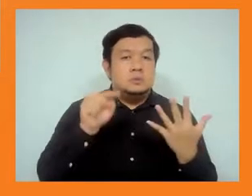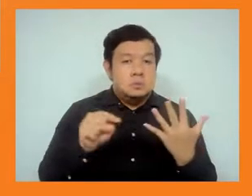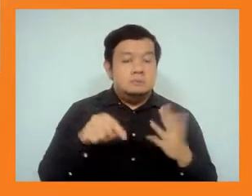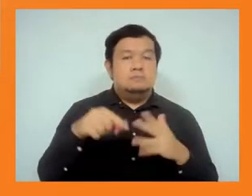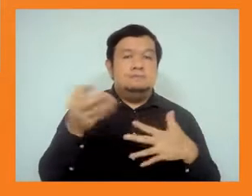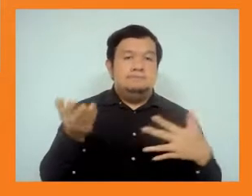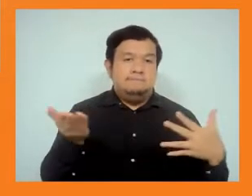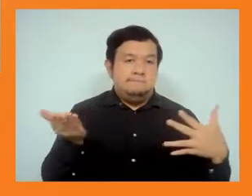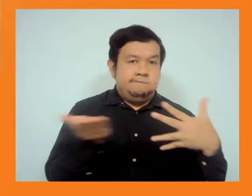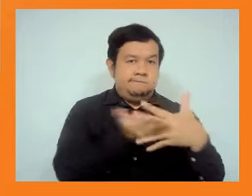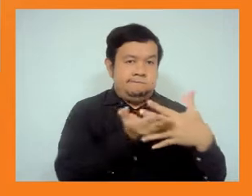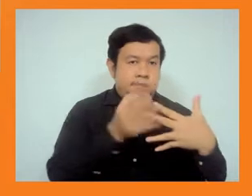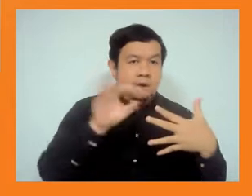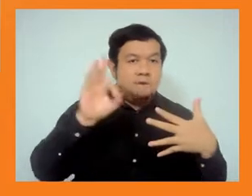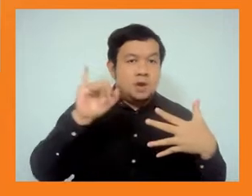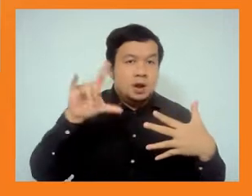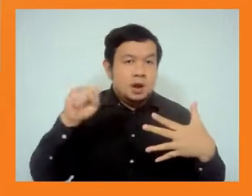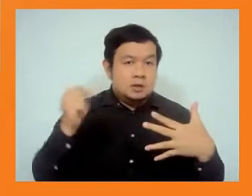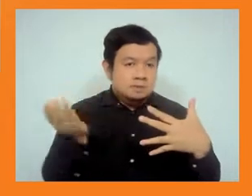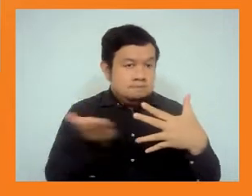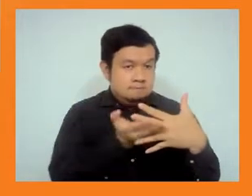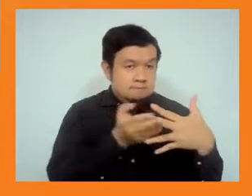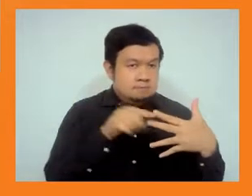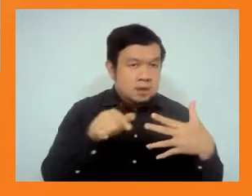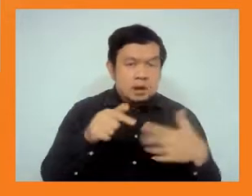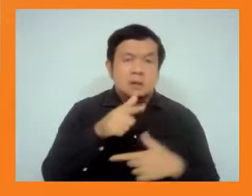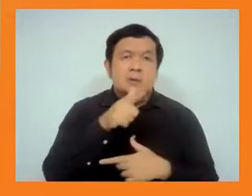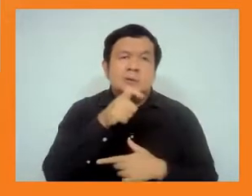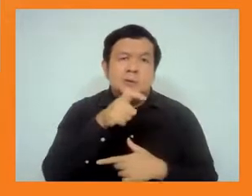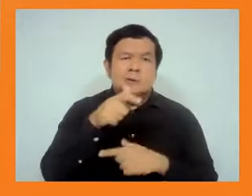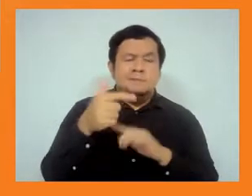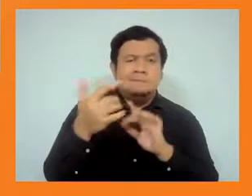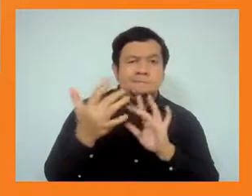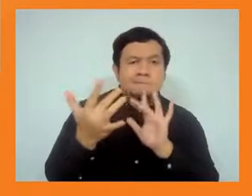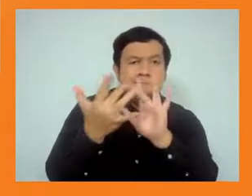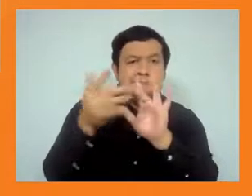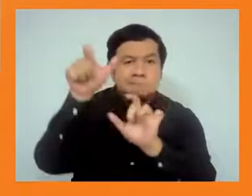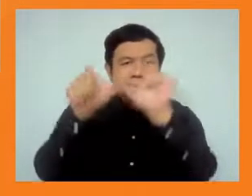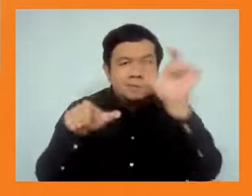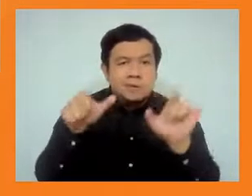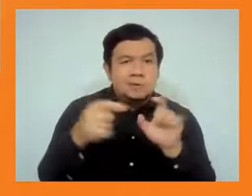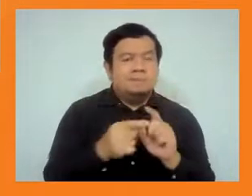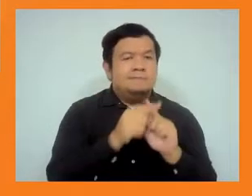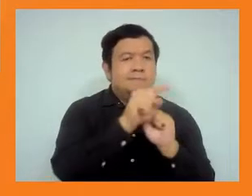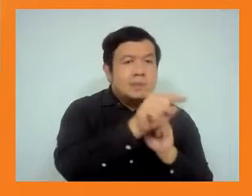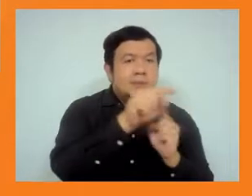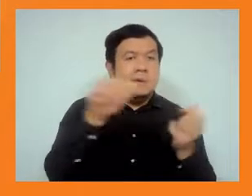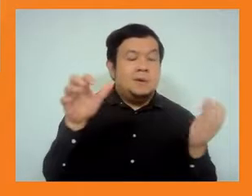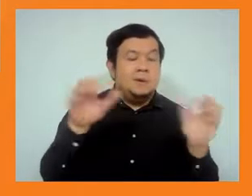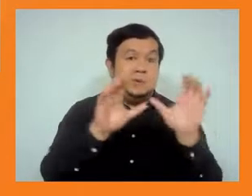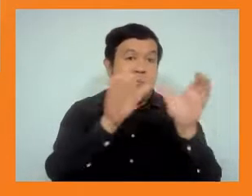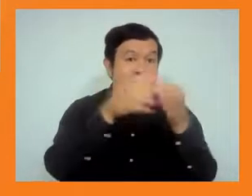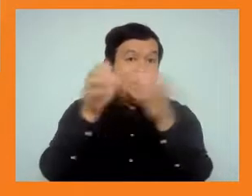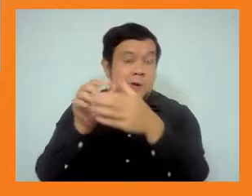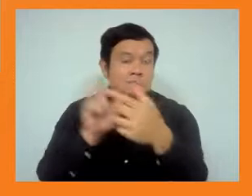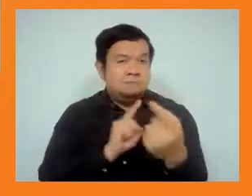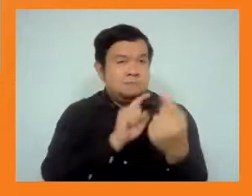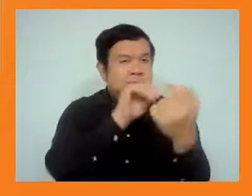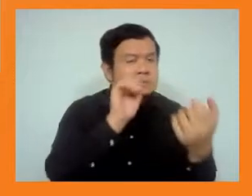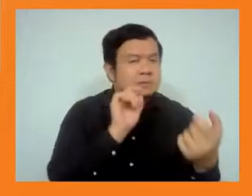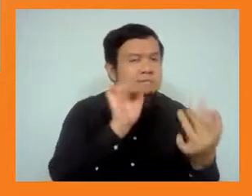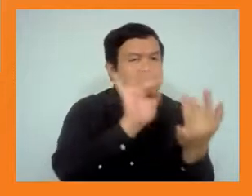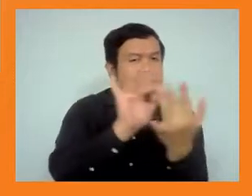come to visit these project sites, they don't consult the public, or they don't consult the environmental watchdogs who are